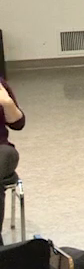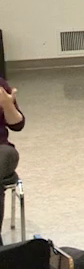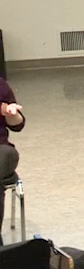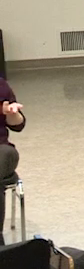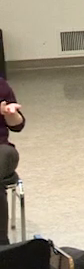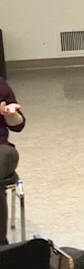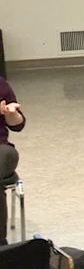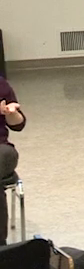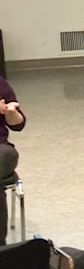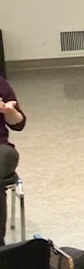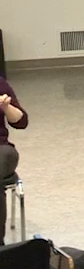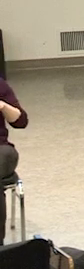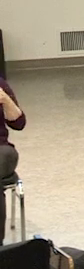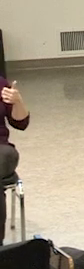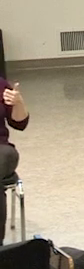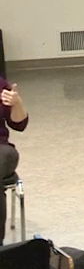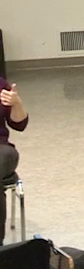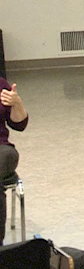to other folks'